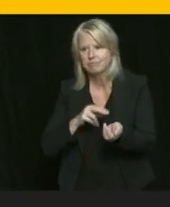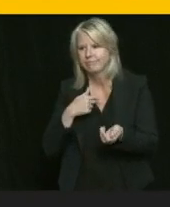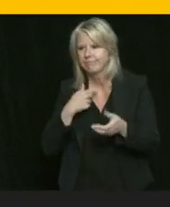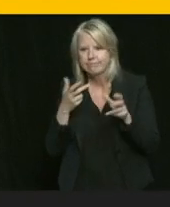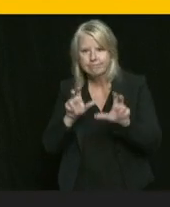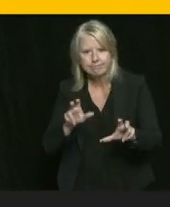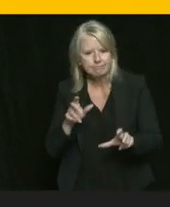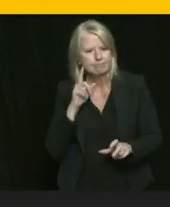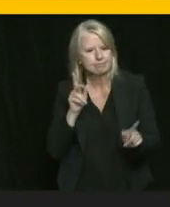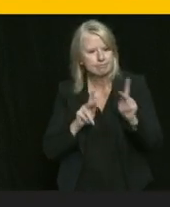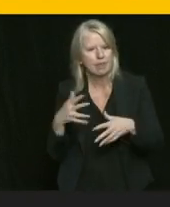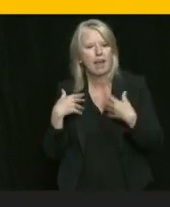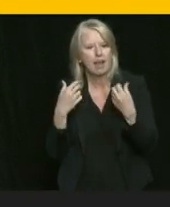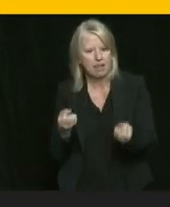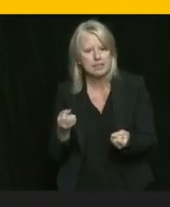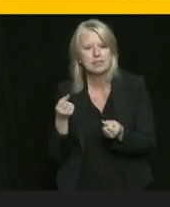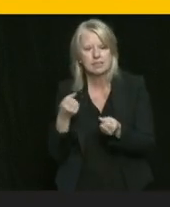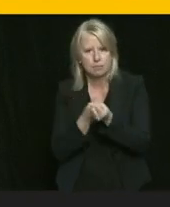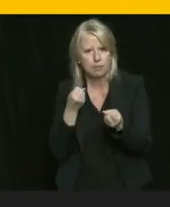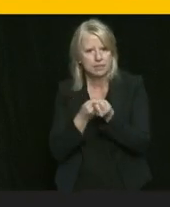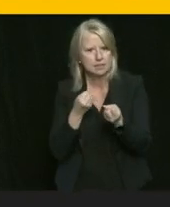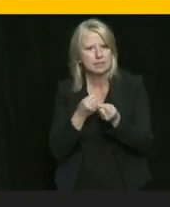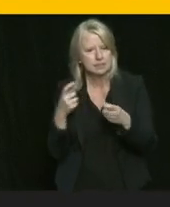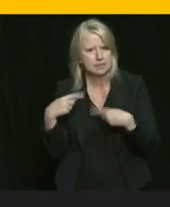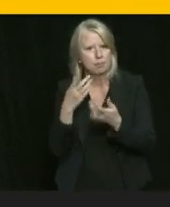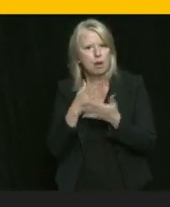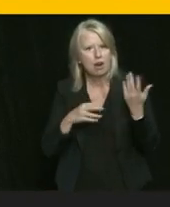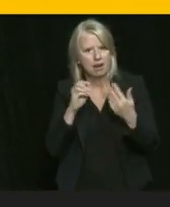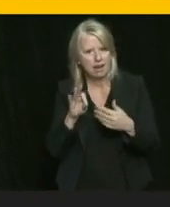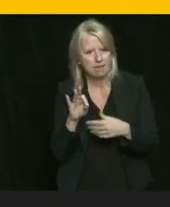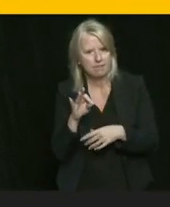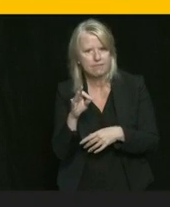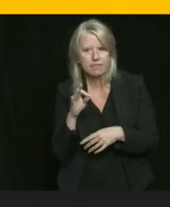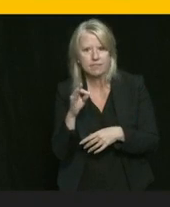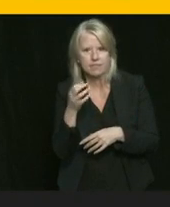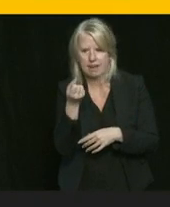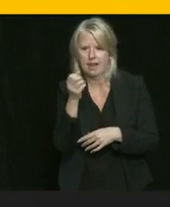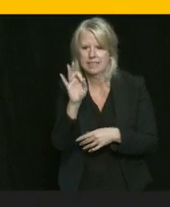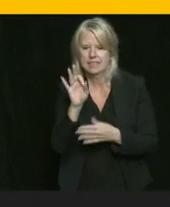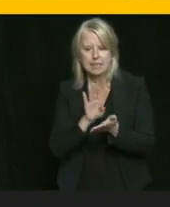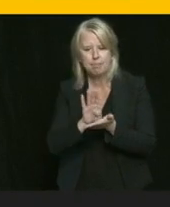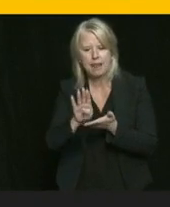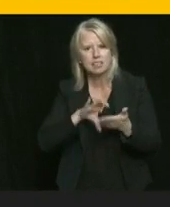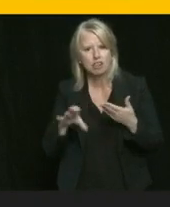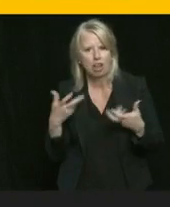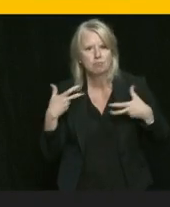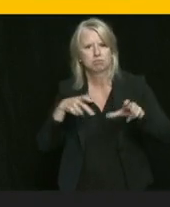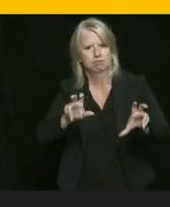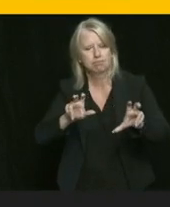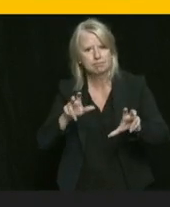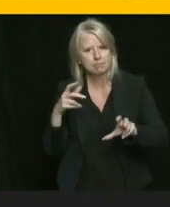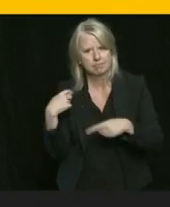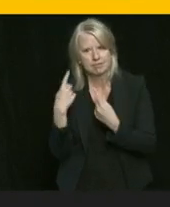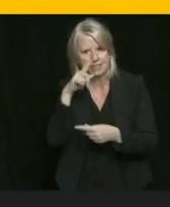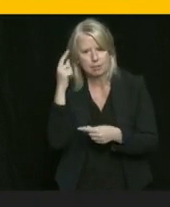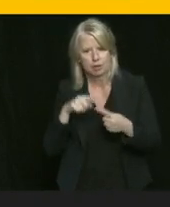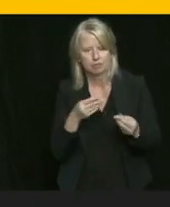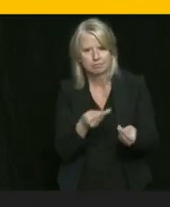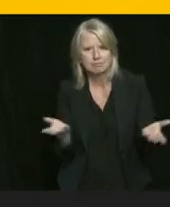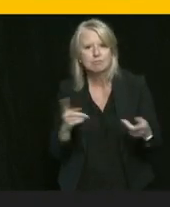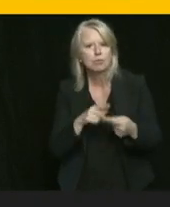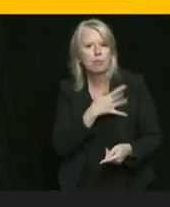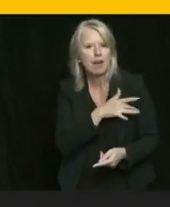in health supports, part of the $19 billion we transferred over the summer to the provinces for the